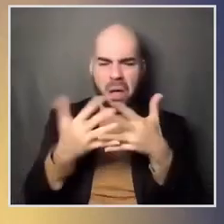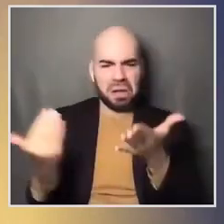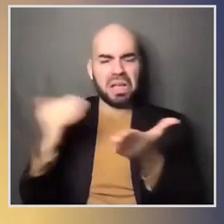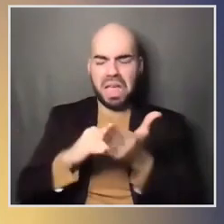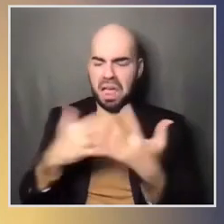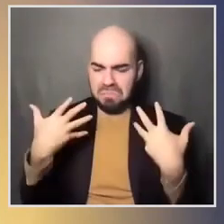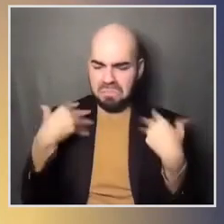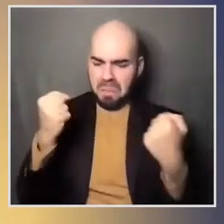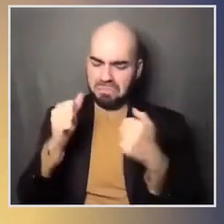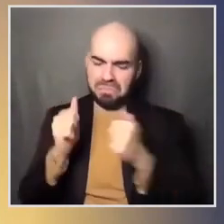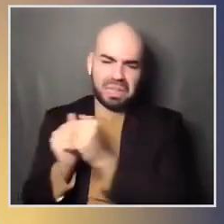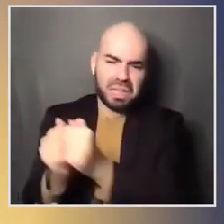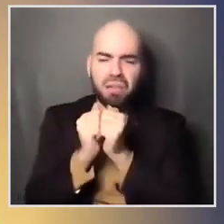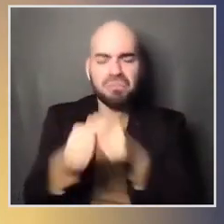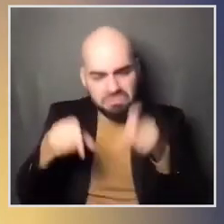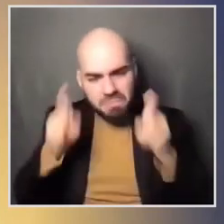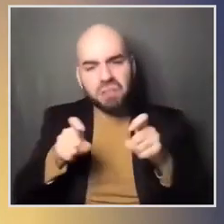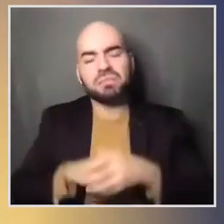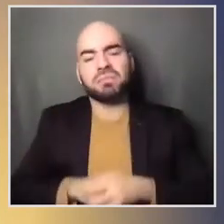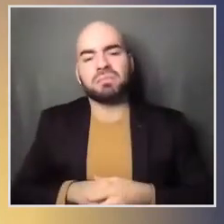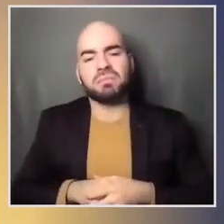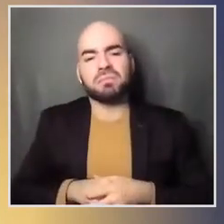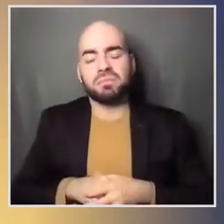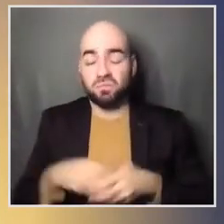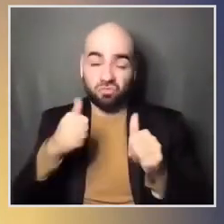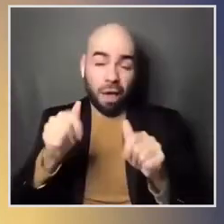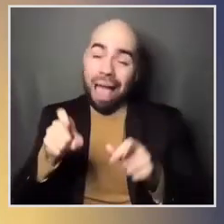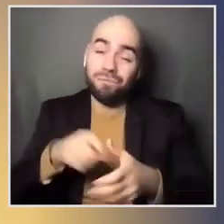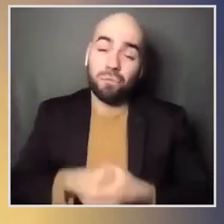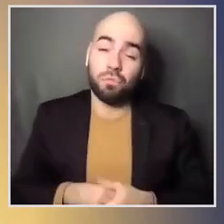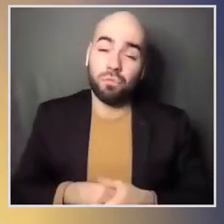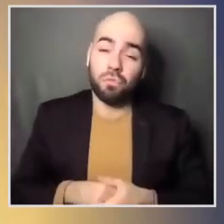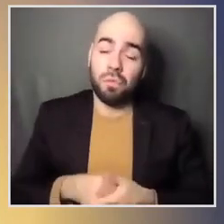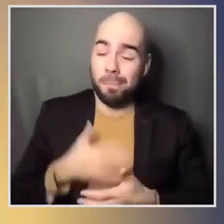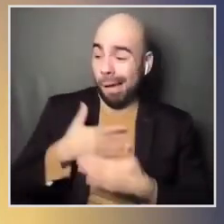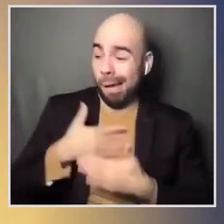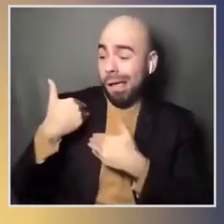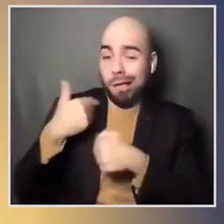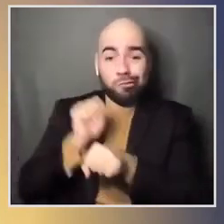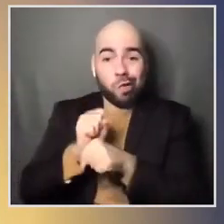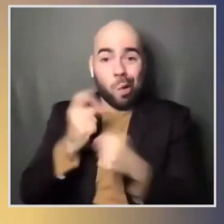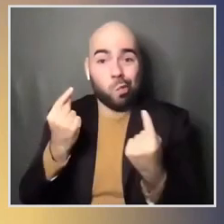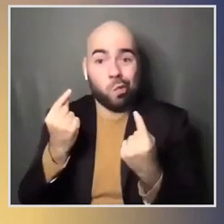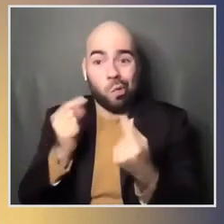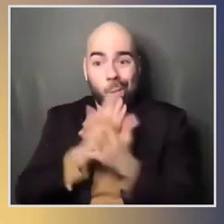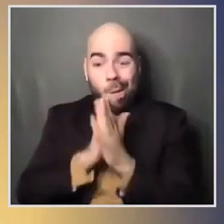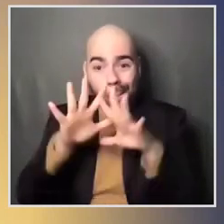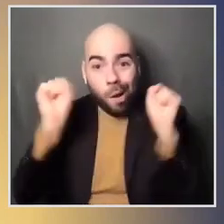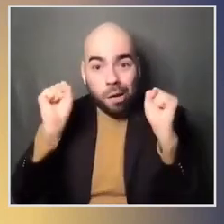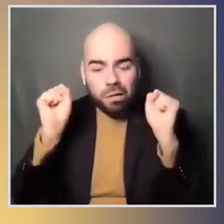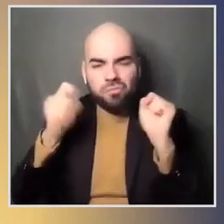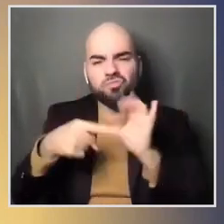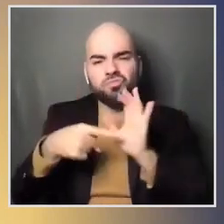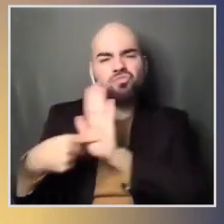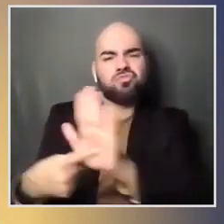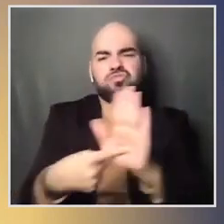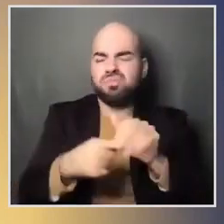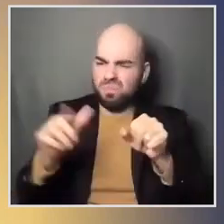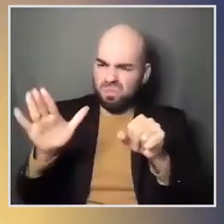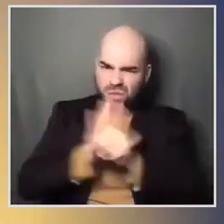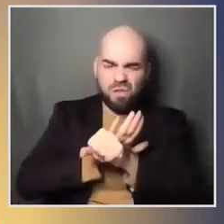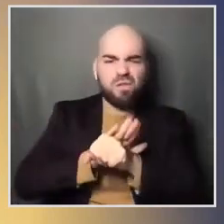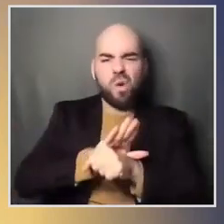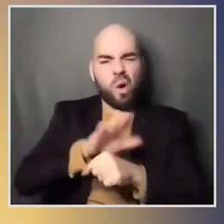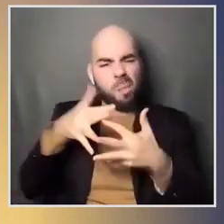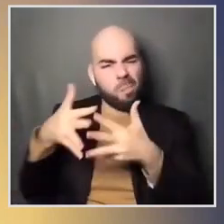try. My responsibility as president will be to represent the whole nation. And I want you to know that